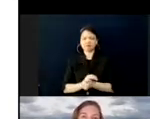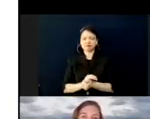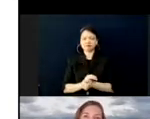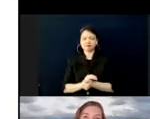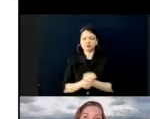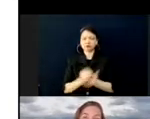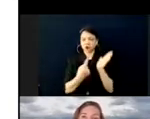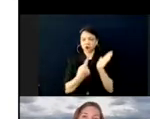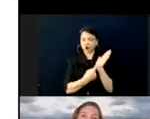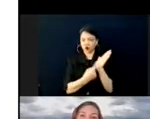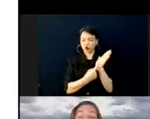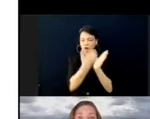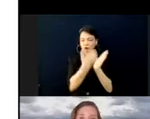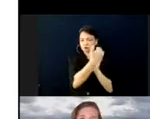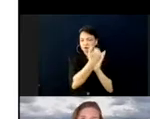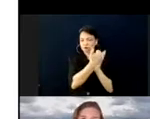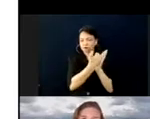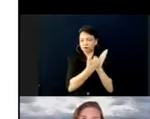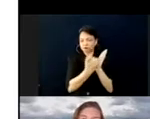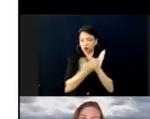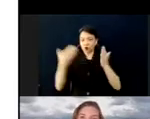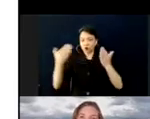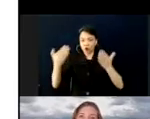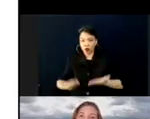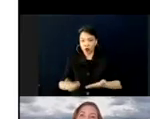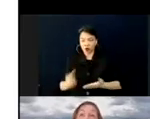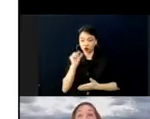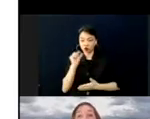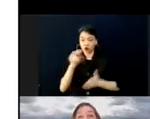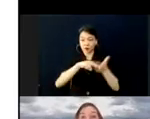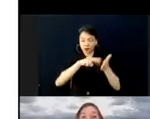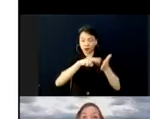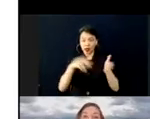read. I'll just give you a quick summary, which is to say that